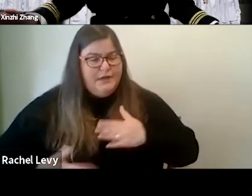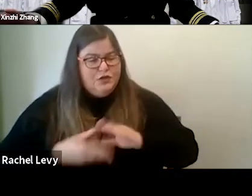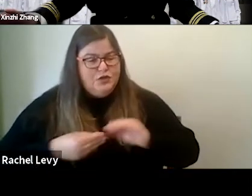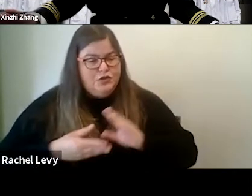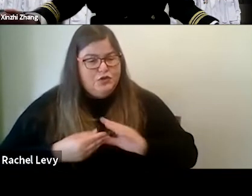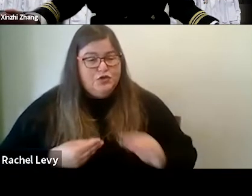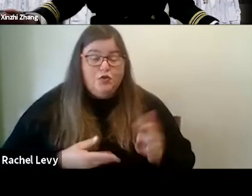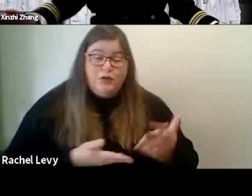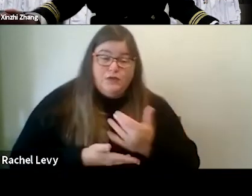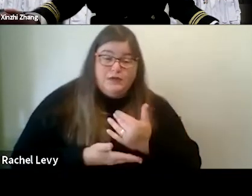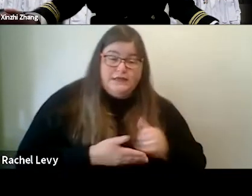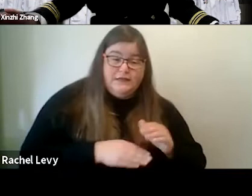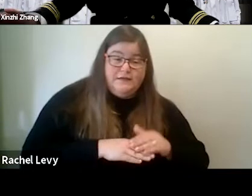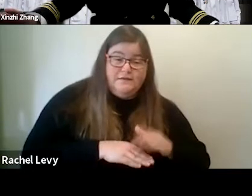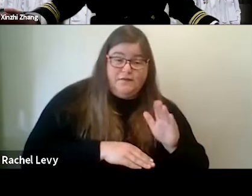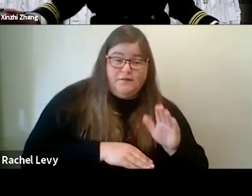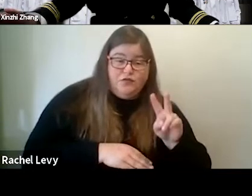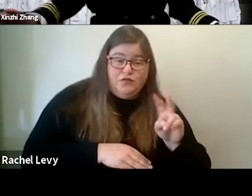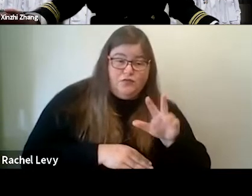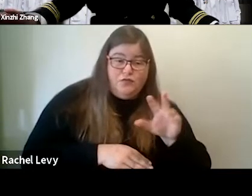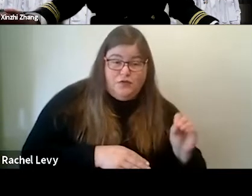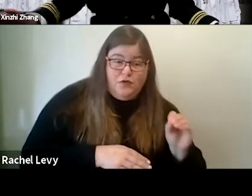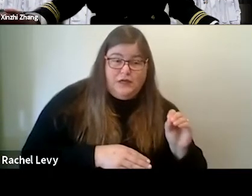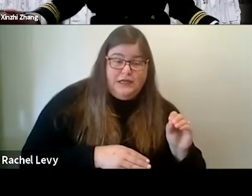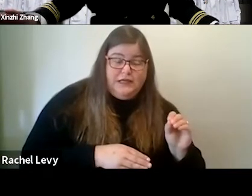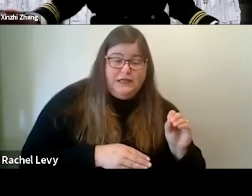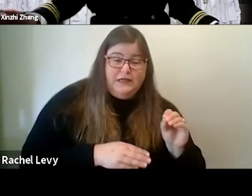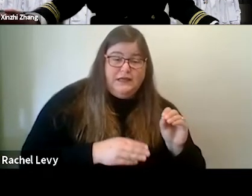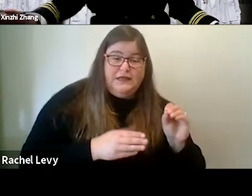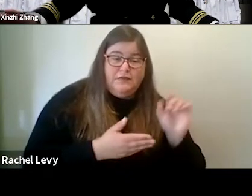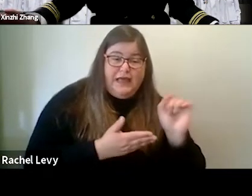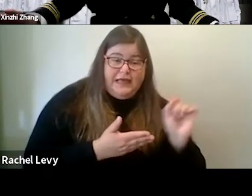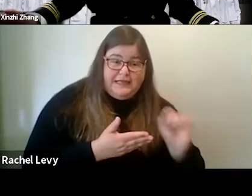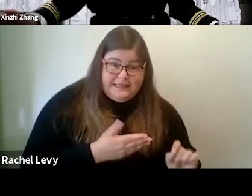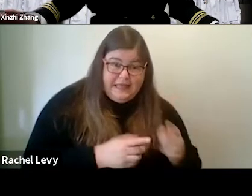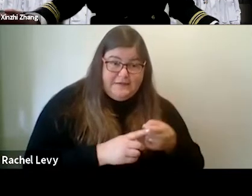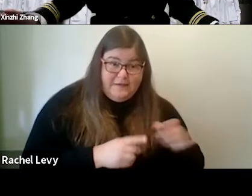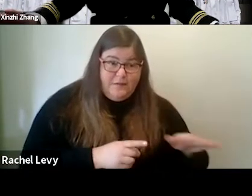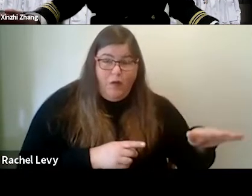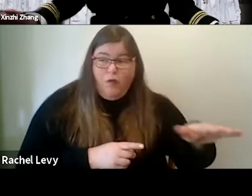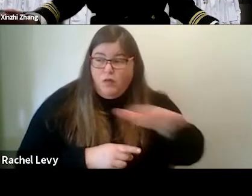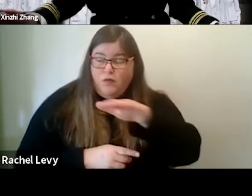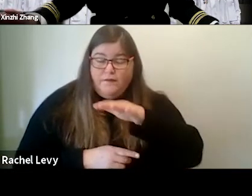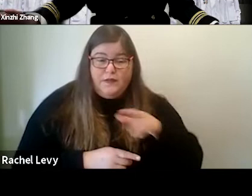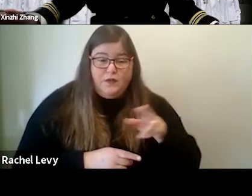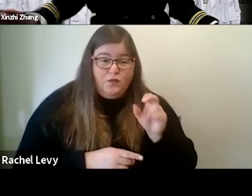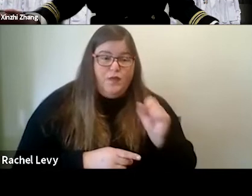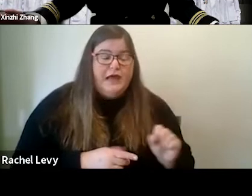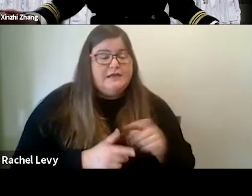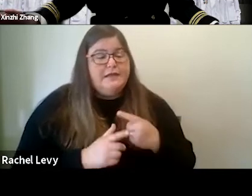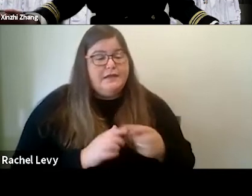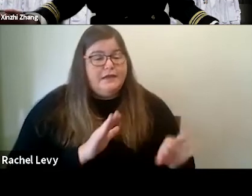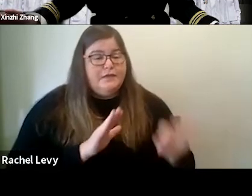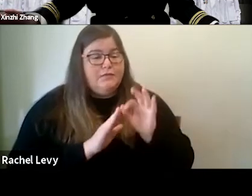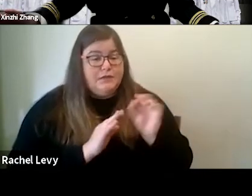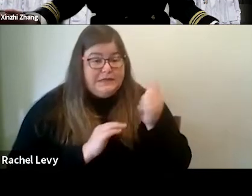essays across the country from 34 states and Puerto Rico. Eventually, 10 of them received